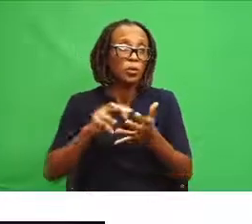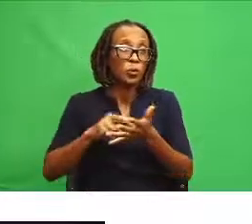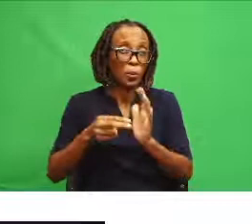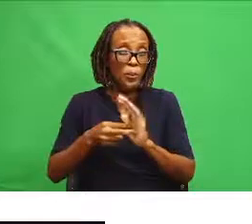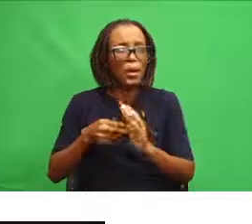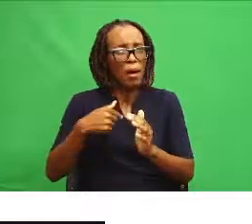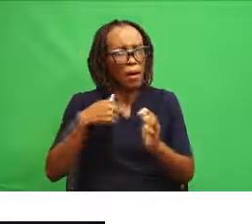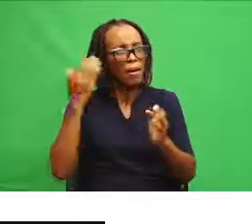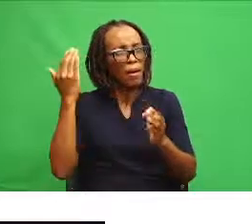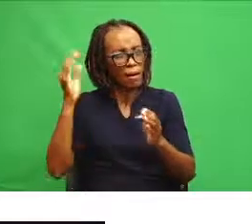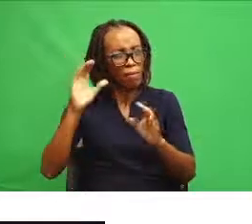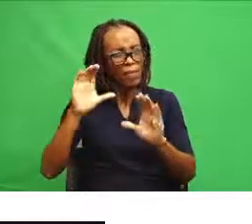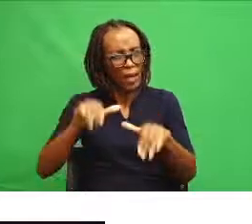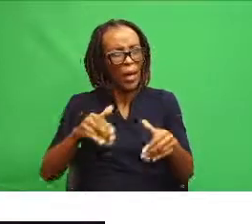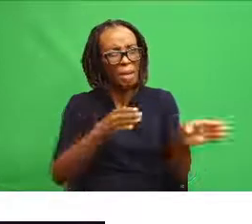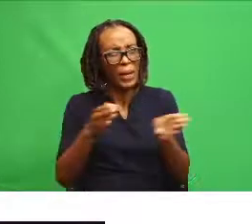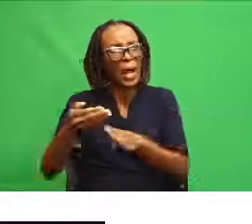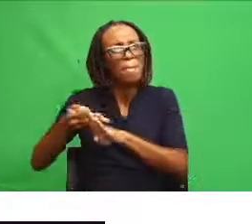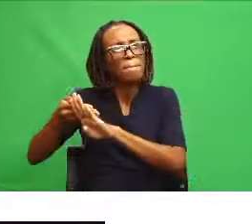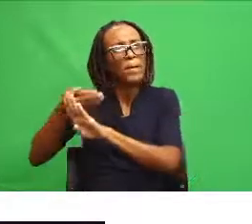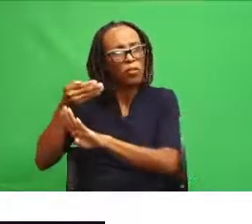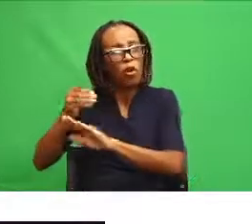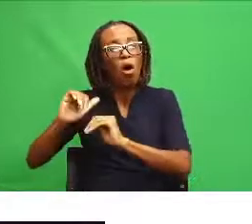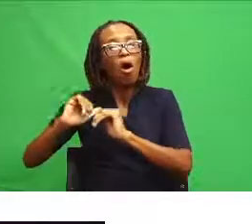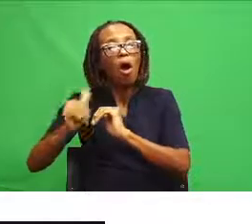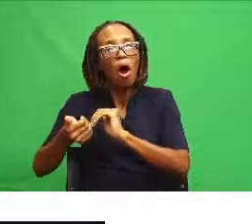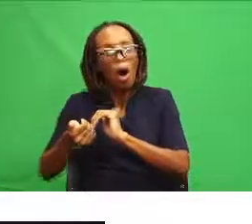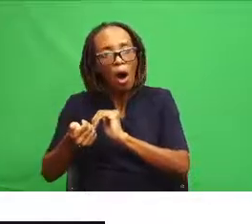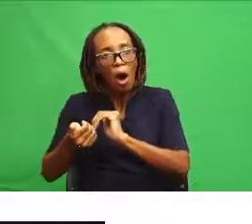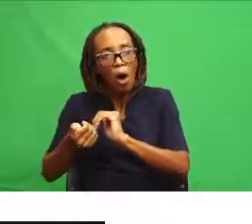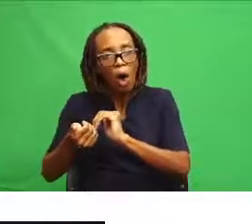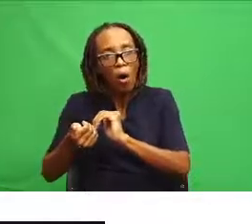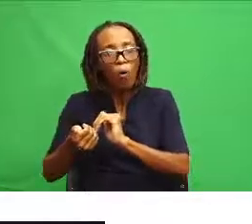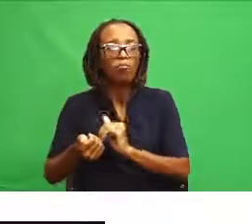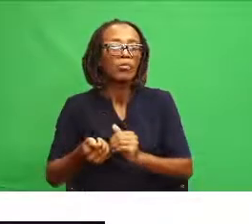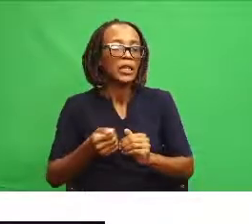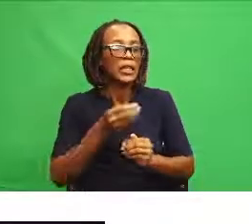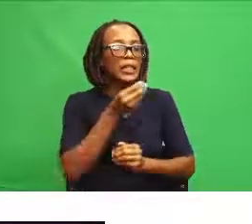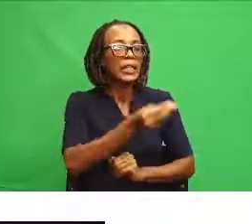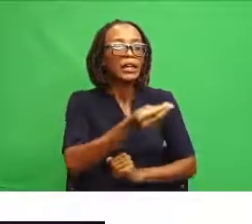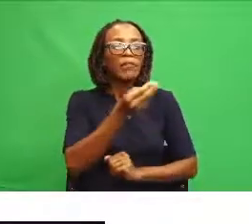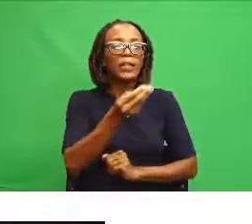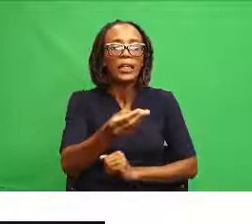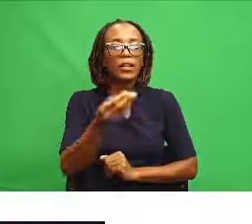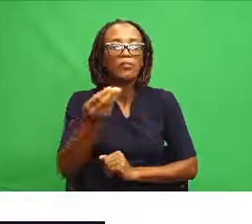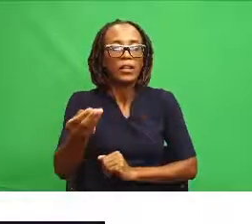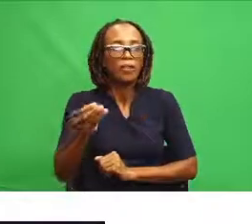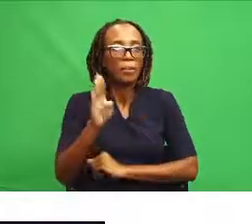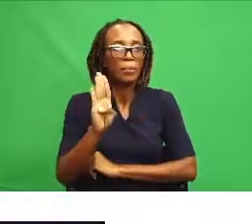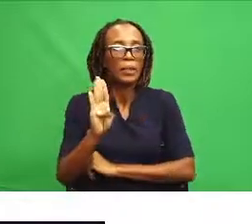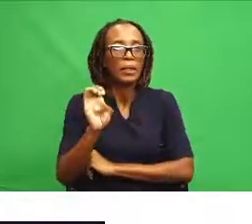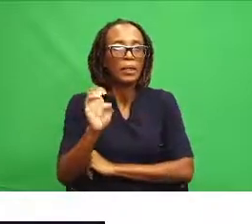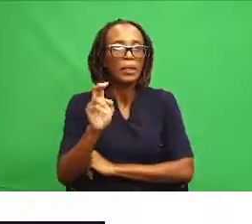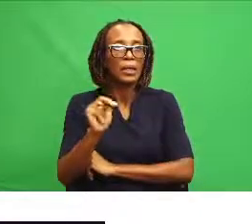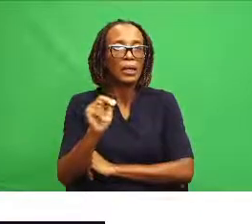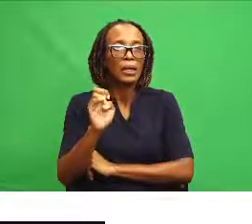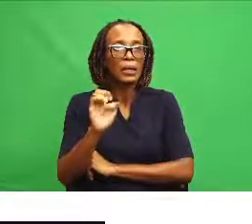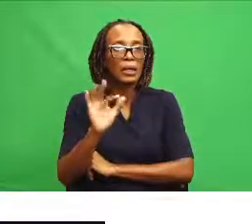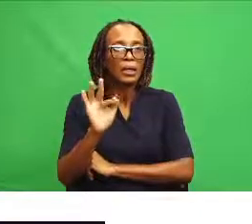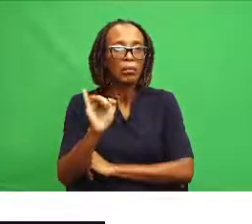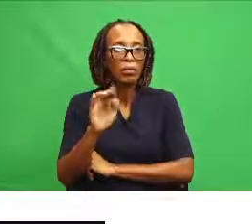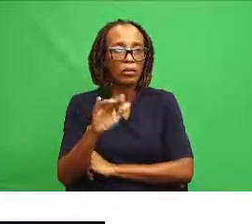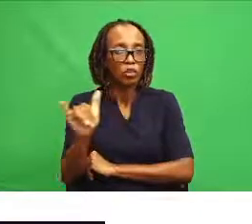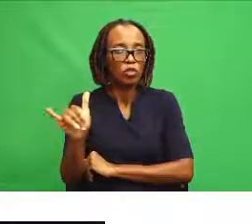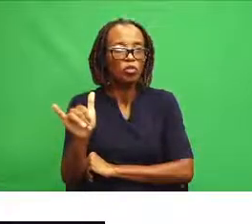can provide for that cost by using beneficiary designations on short-term cash or on